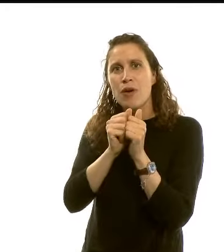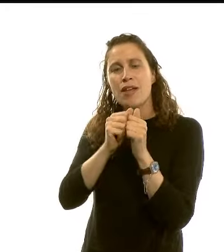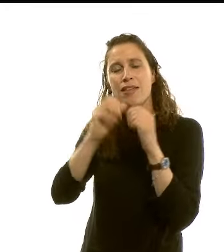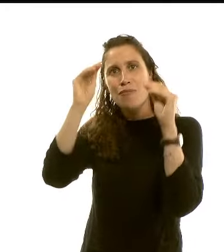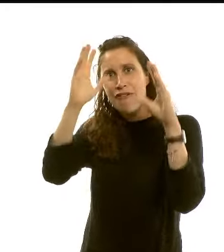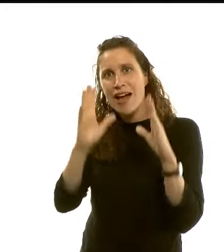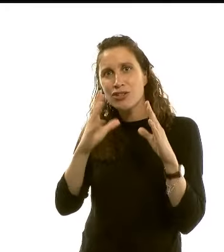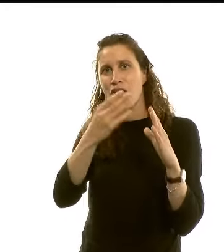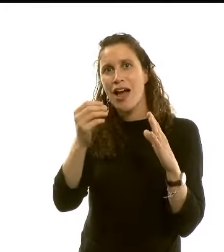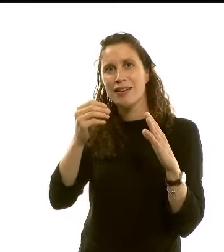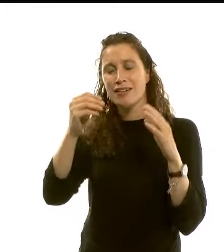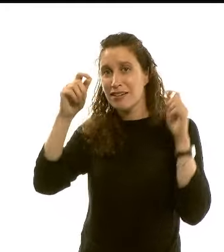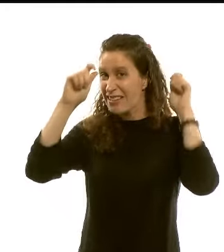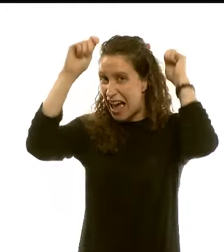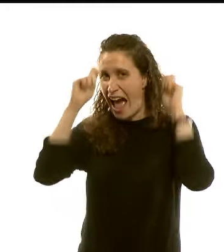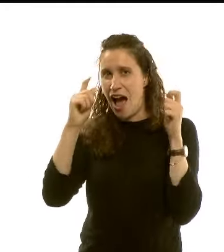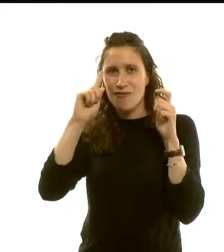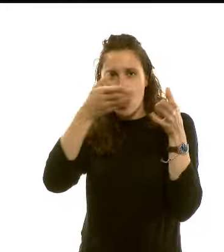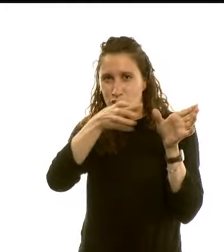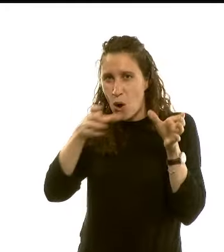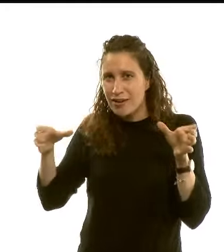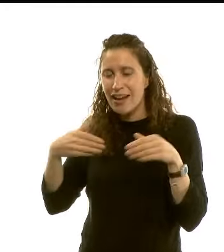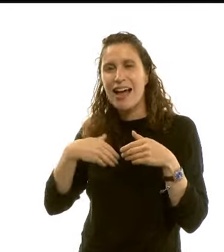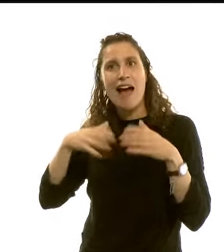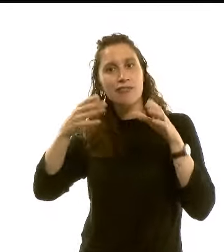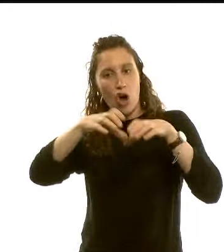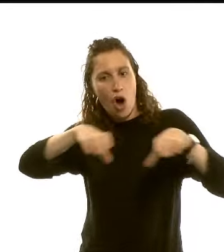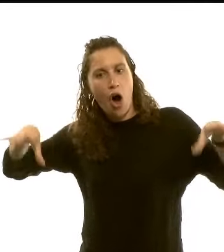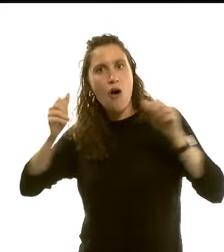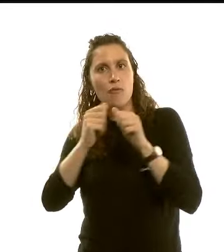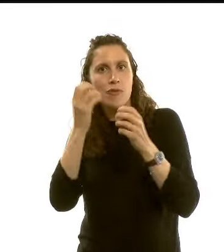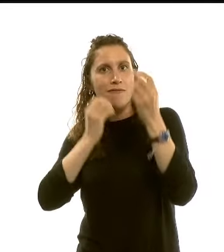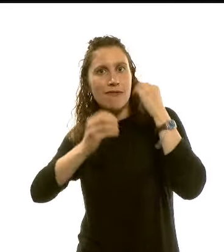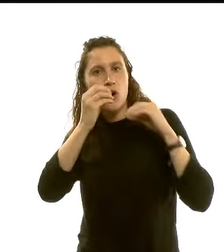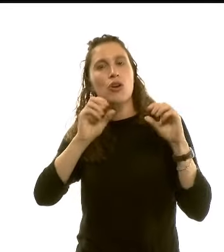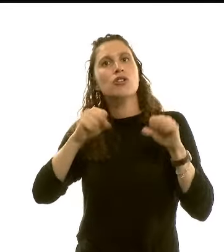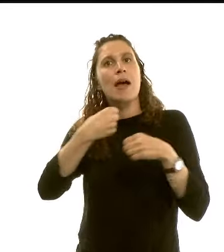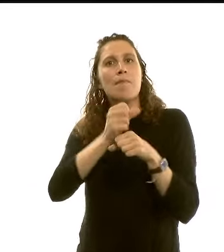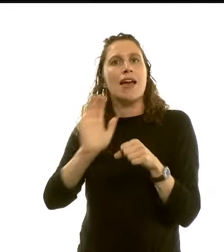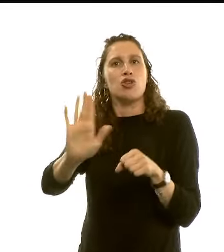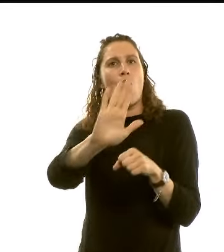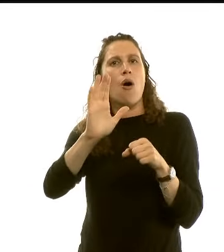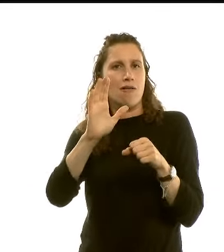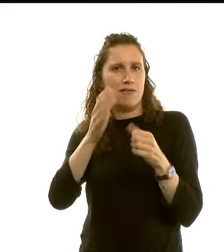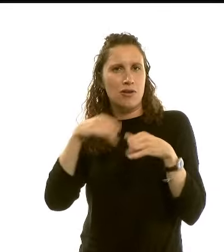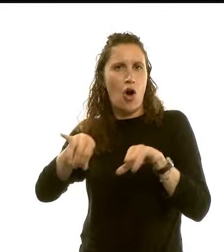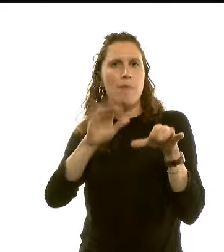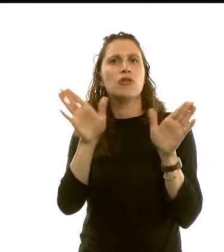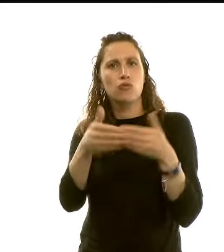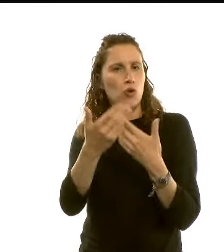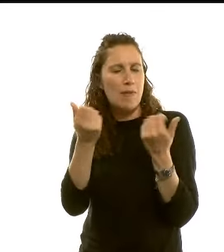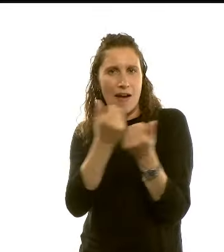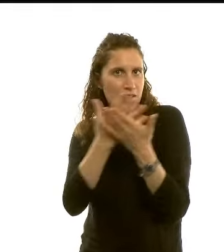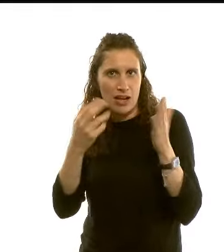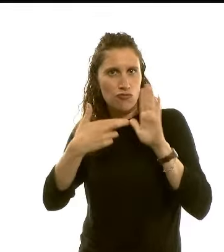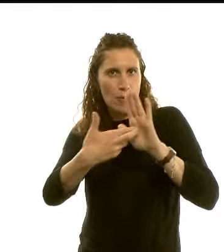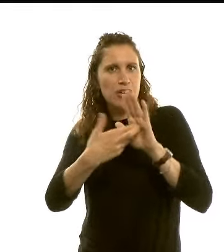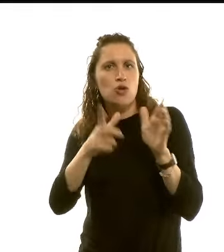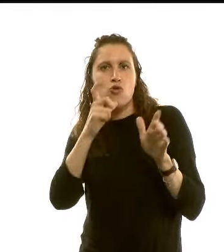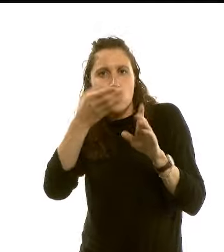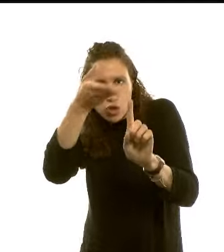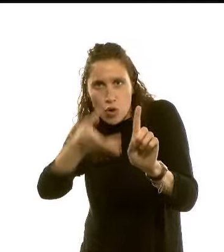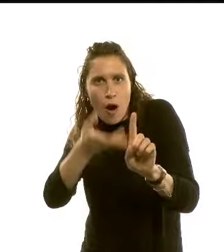in the sorting hat. Then you have the great hall with all the food, and then you get to create your own common room with all the details that represent who you are as a wizard. But